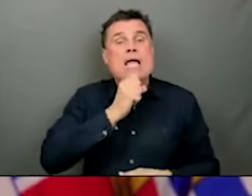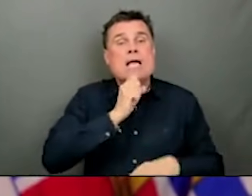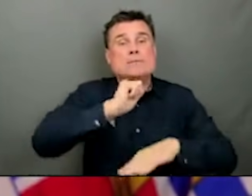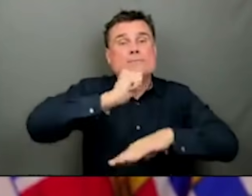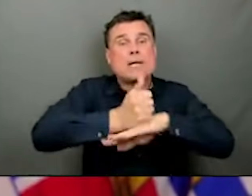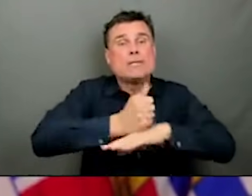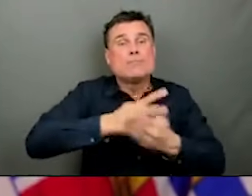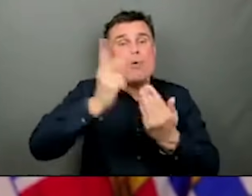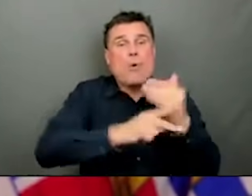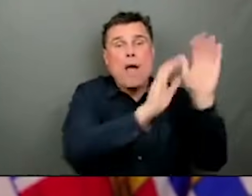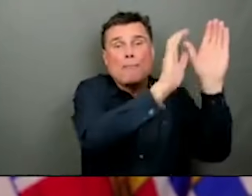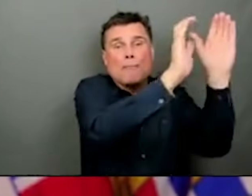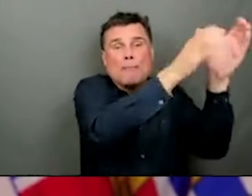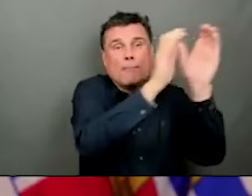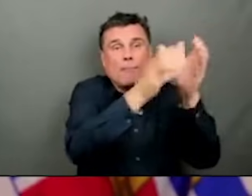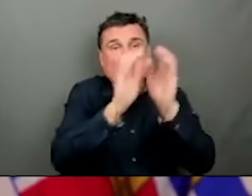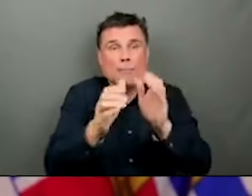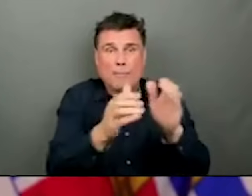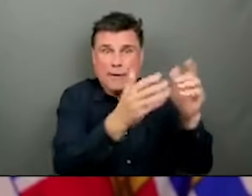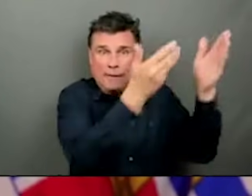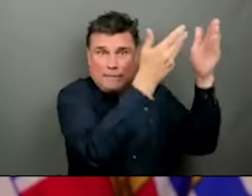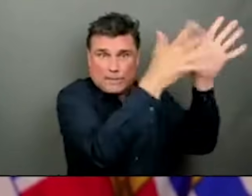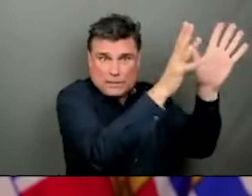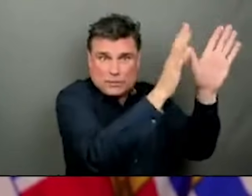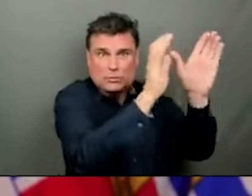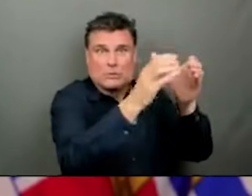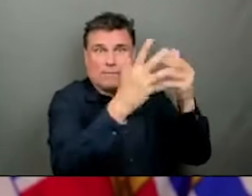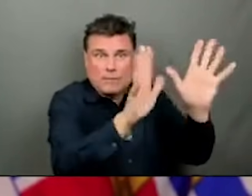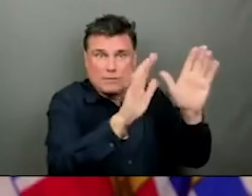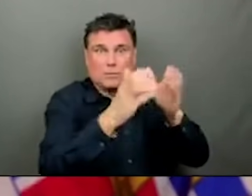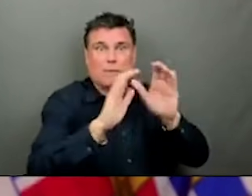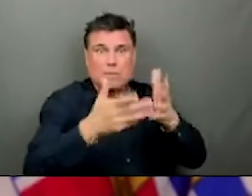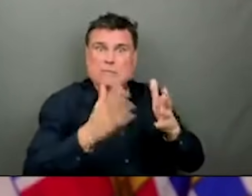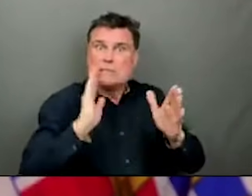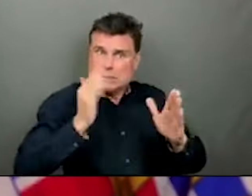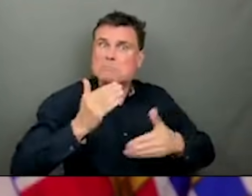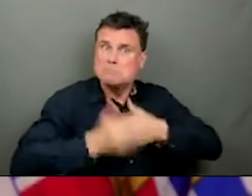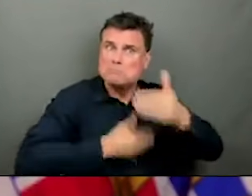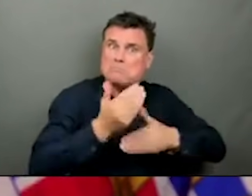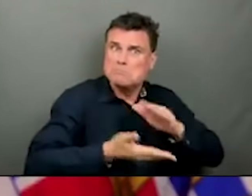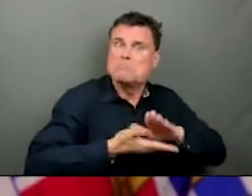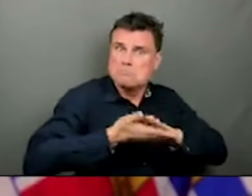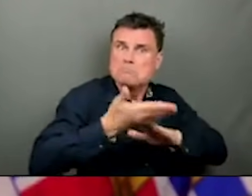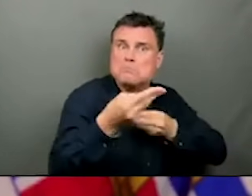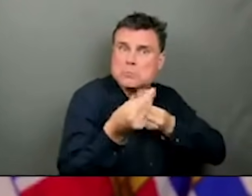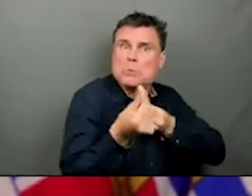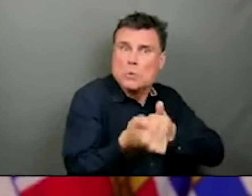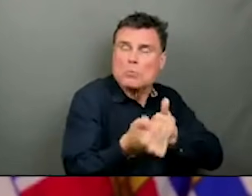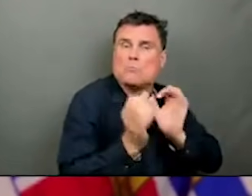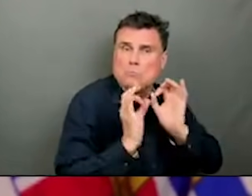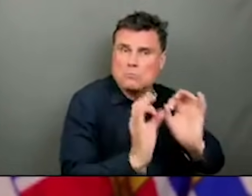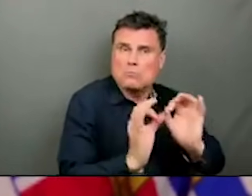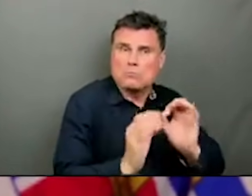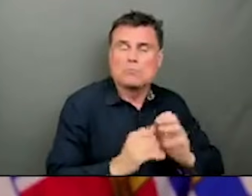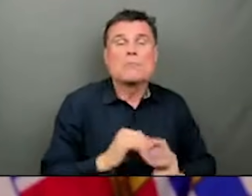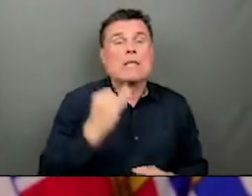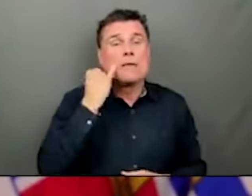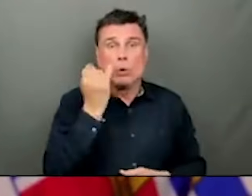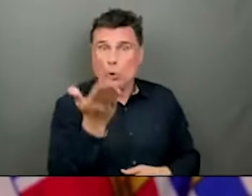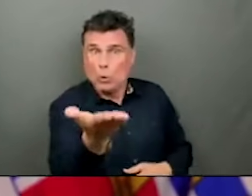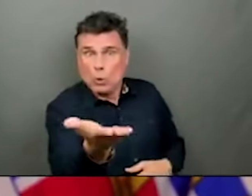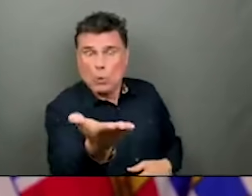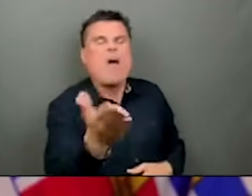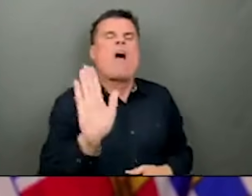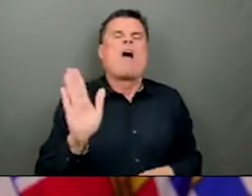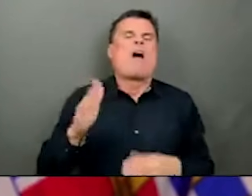for another date is not going to get us there any faster, because all of us need to be immunized, and you need to do it yourself to make sure that